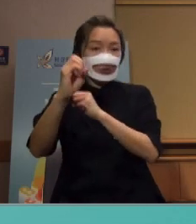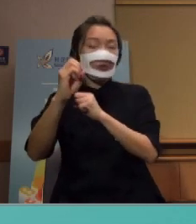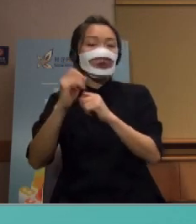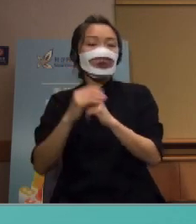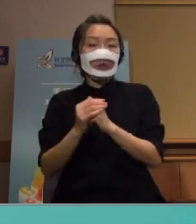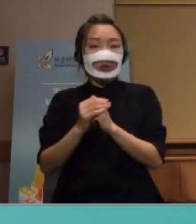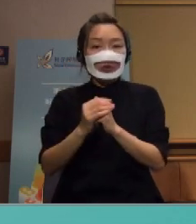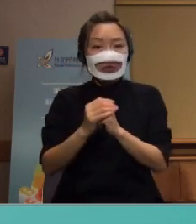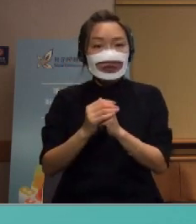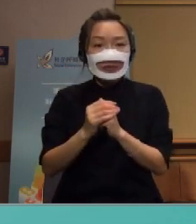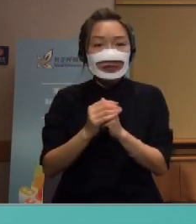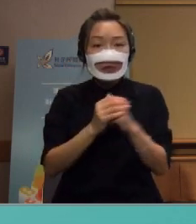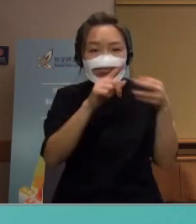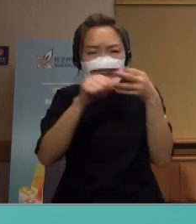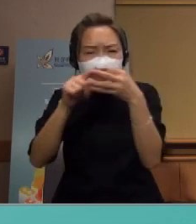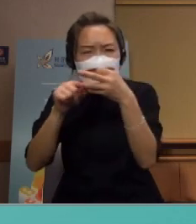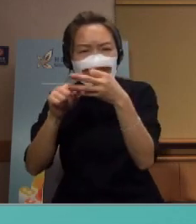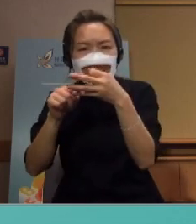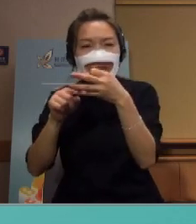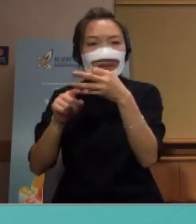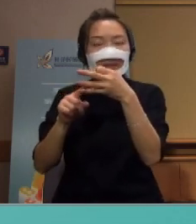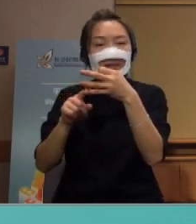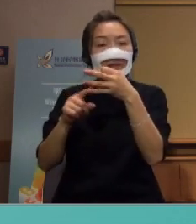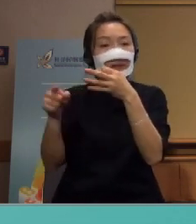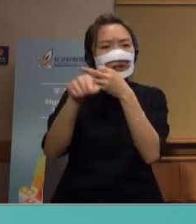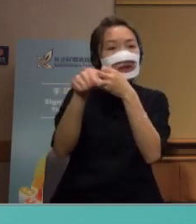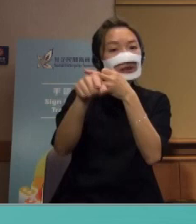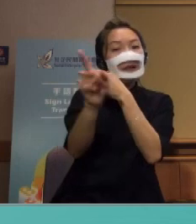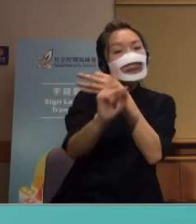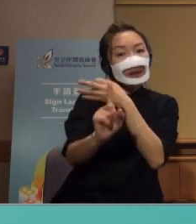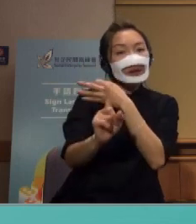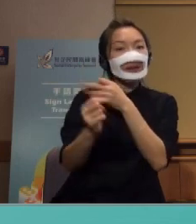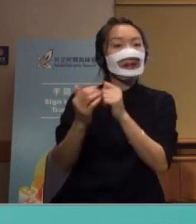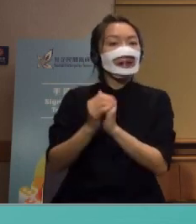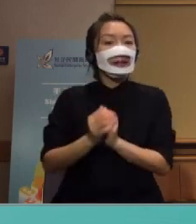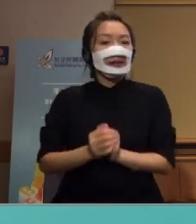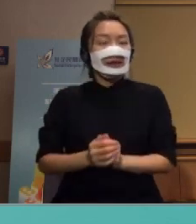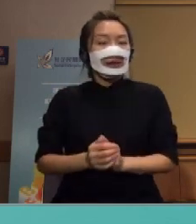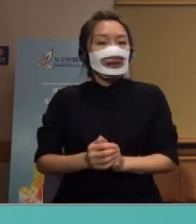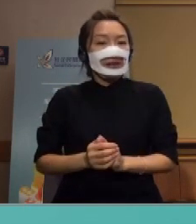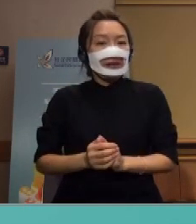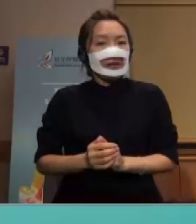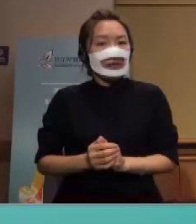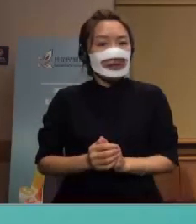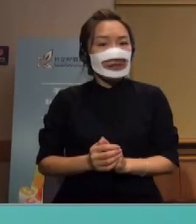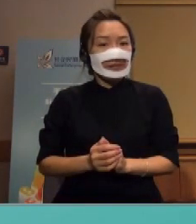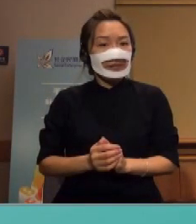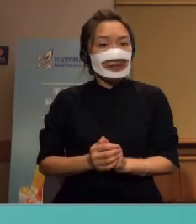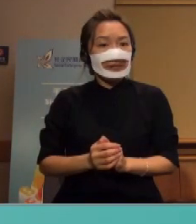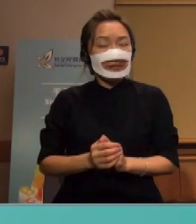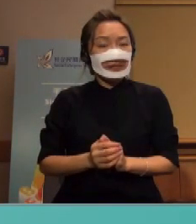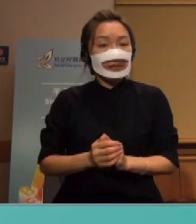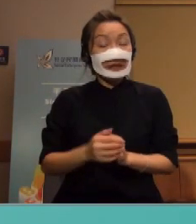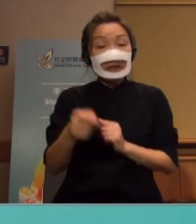are acronyms that sort of reflect their corporate landscape for setting large ambitious climate change goals.